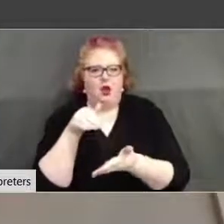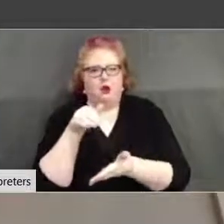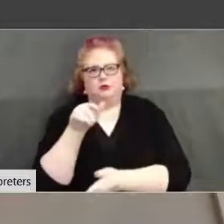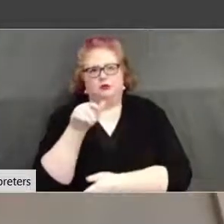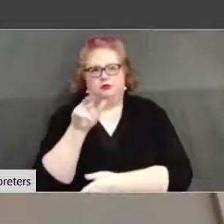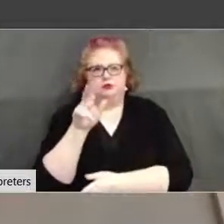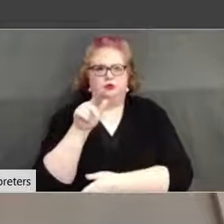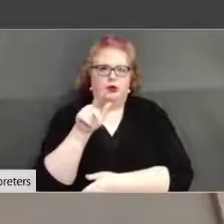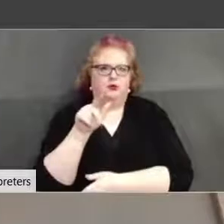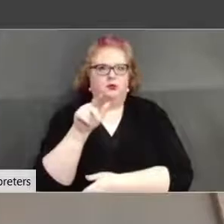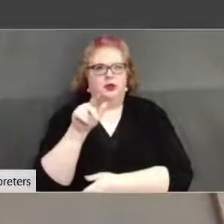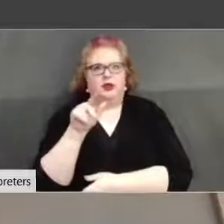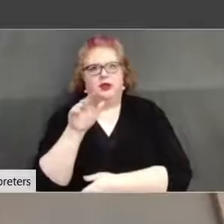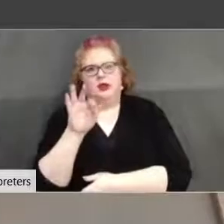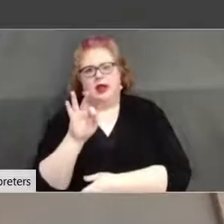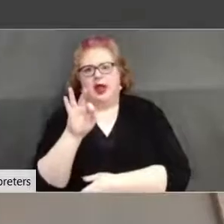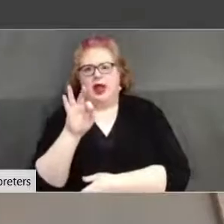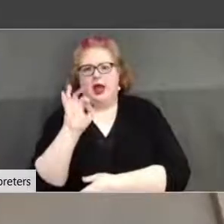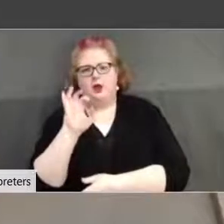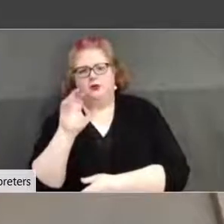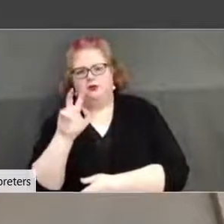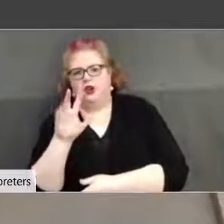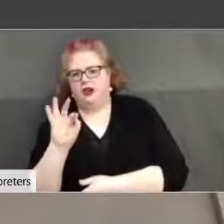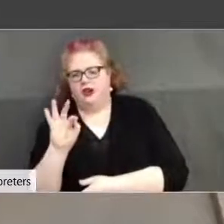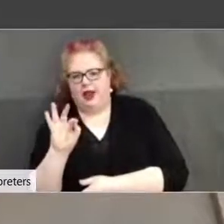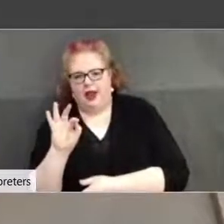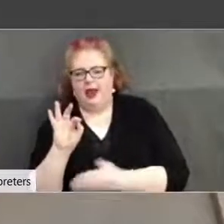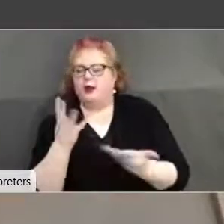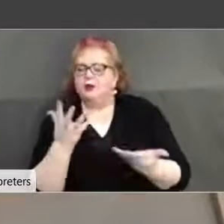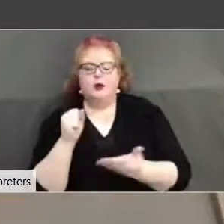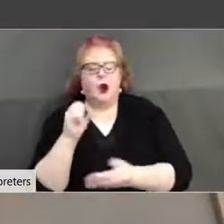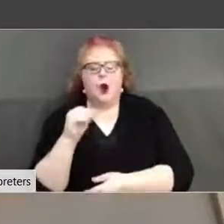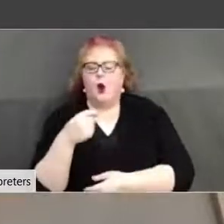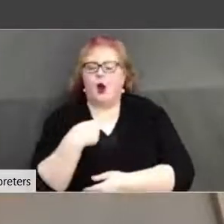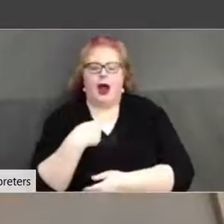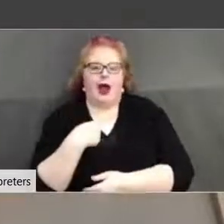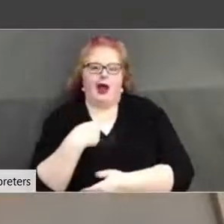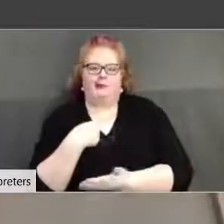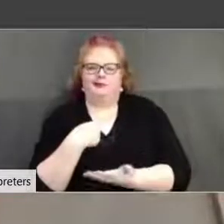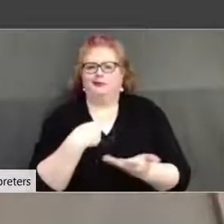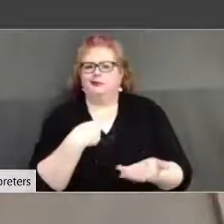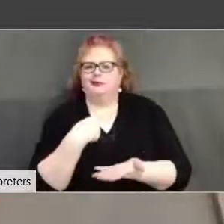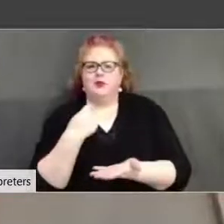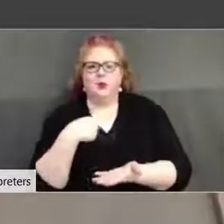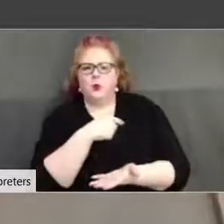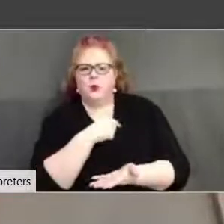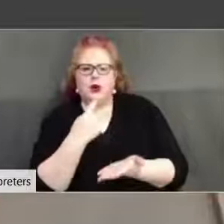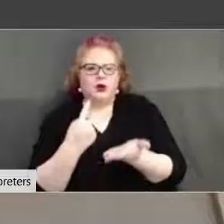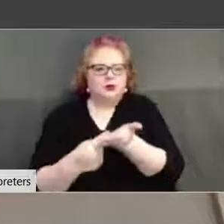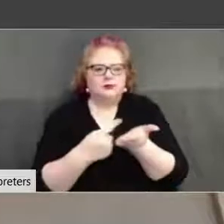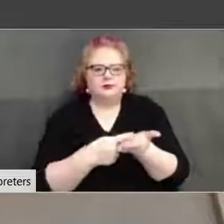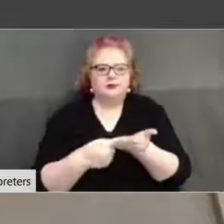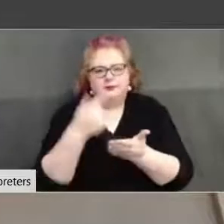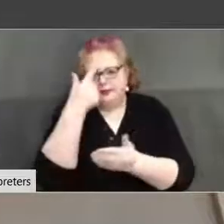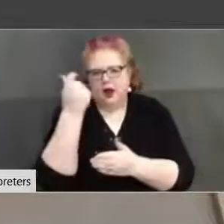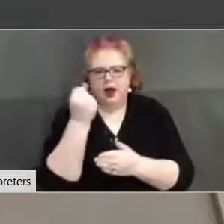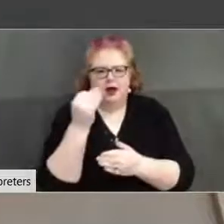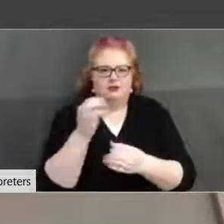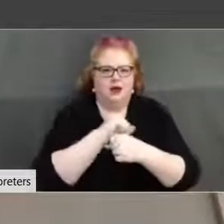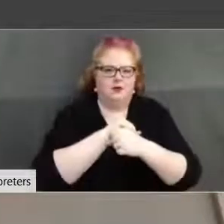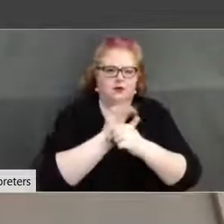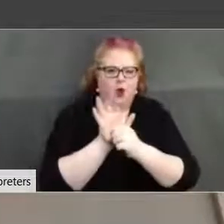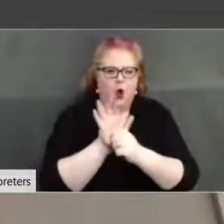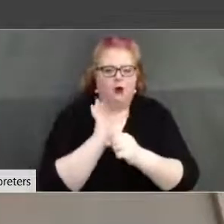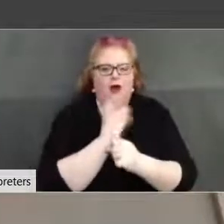$18,023,939. So we're talking about that because of COVID, our numbers have been